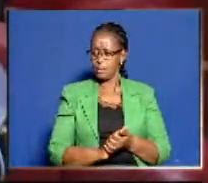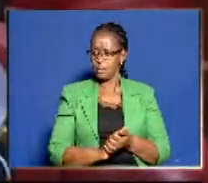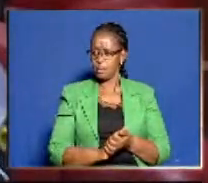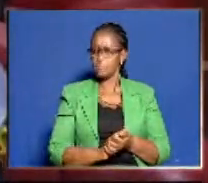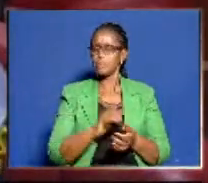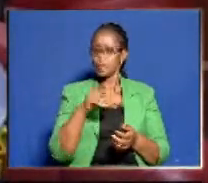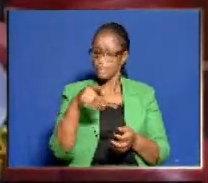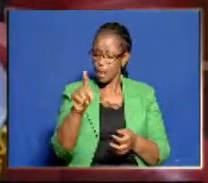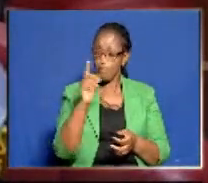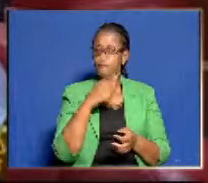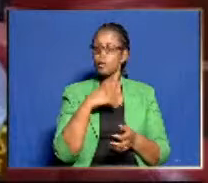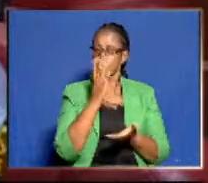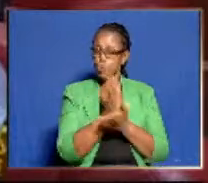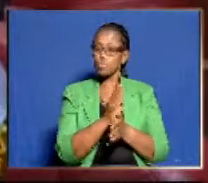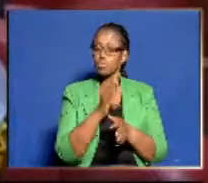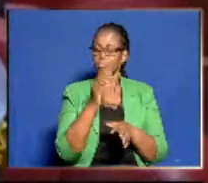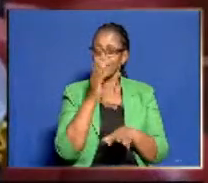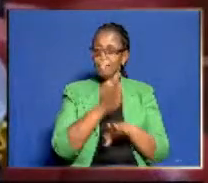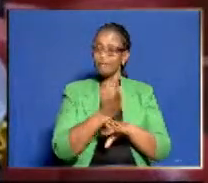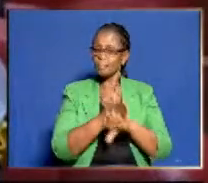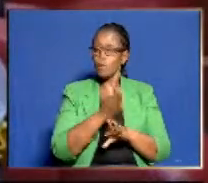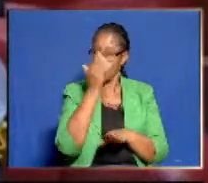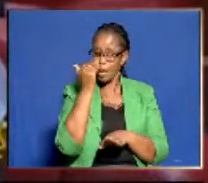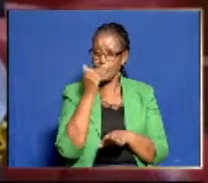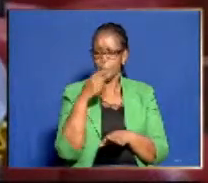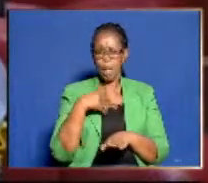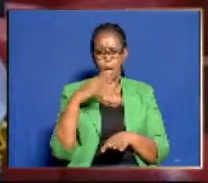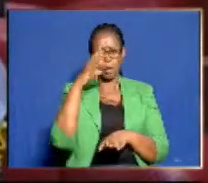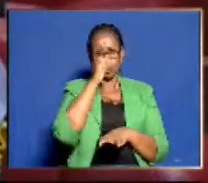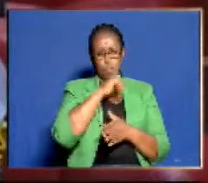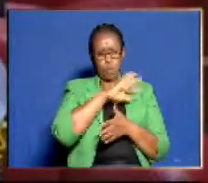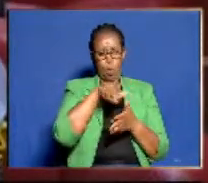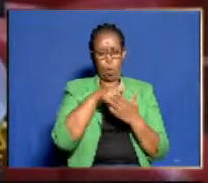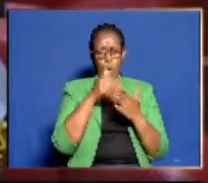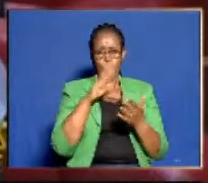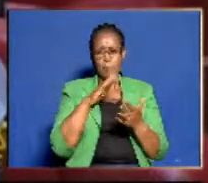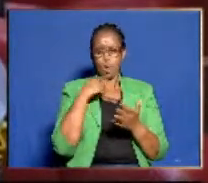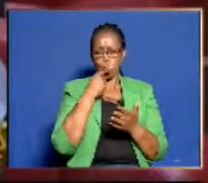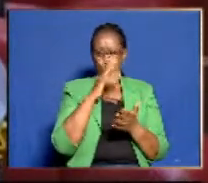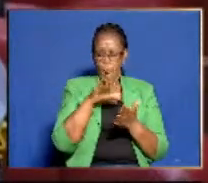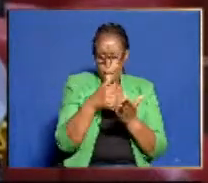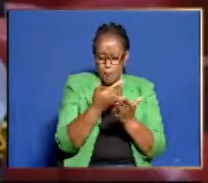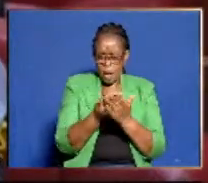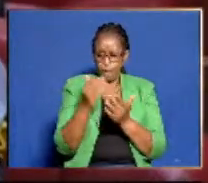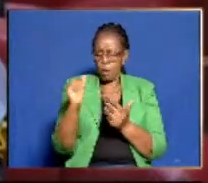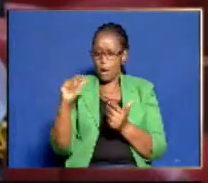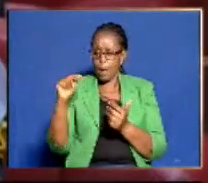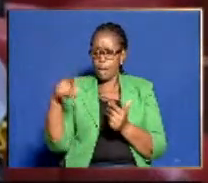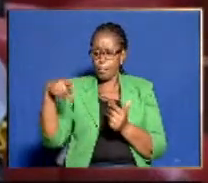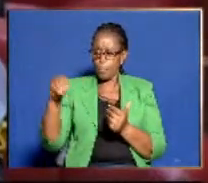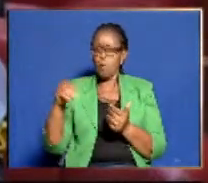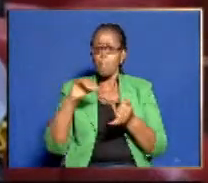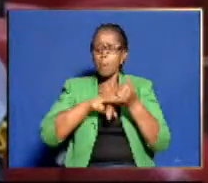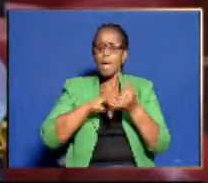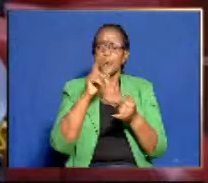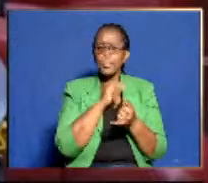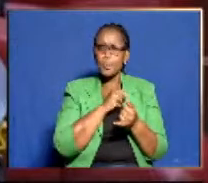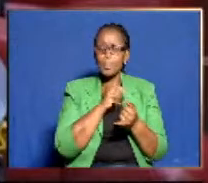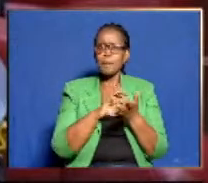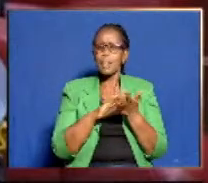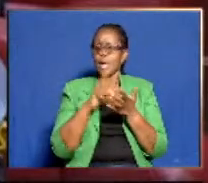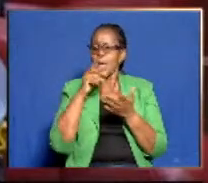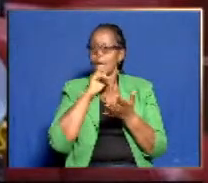the House by presuming that all the women who are applying for ACPO are married and that their husbands are